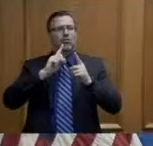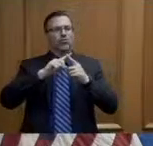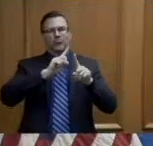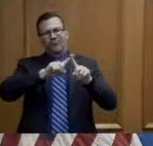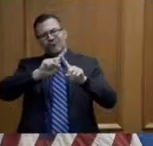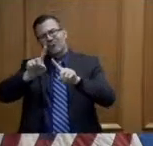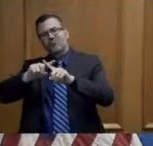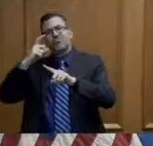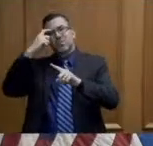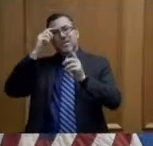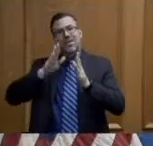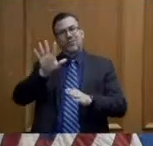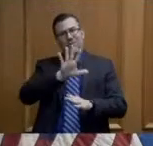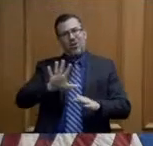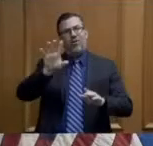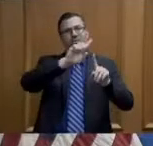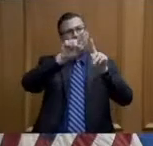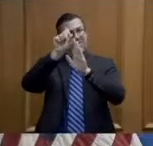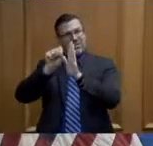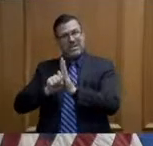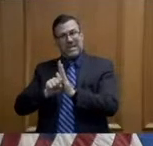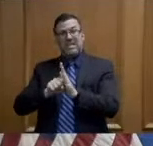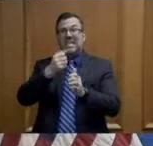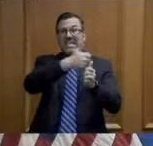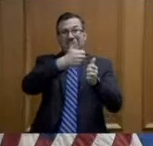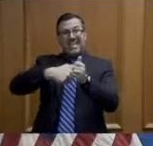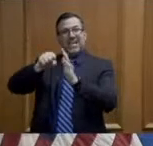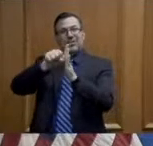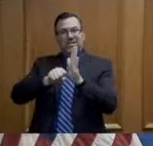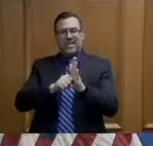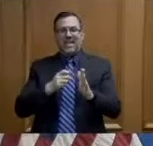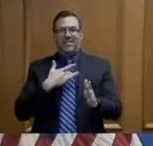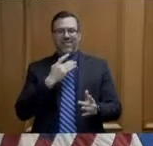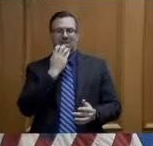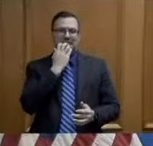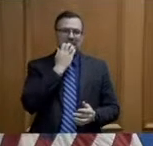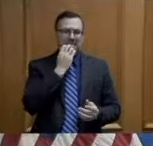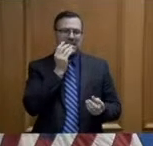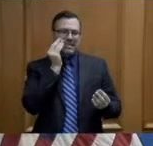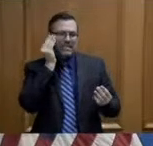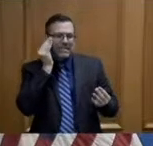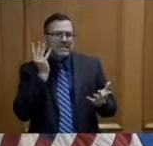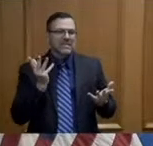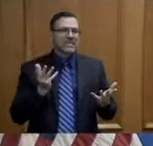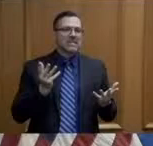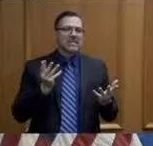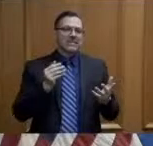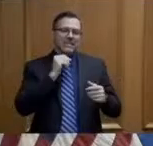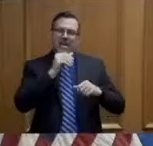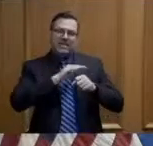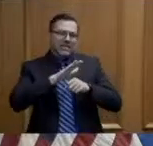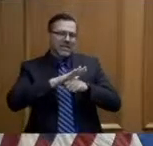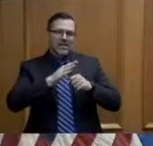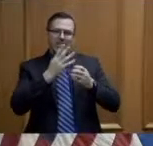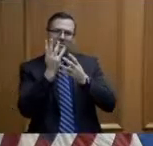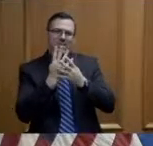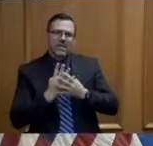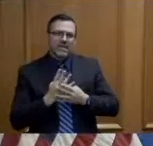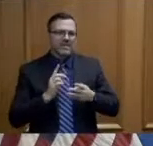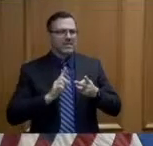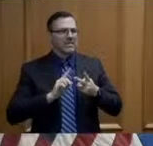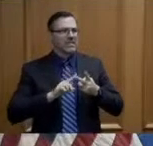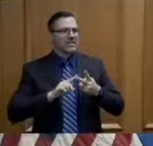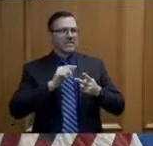country, and states are grappling with the availability of tests, with the supplies needed to give